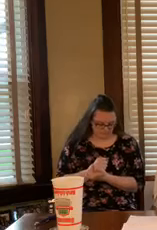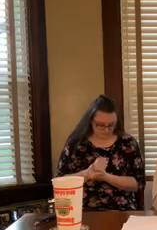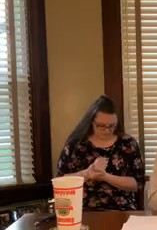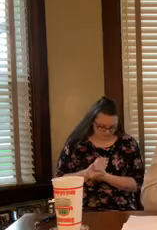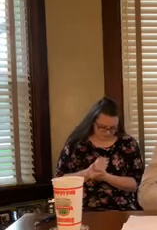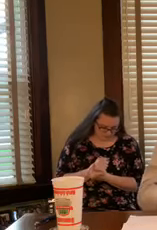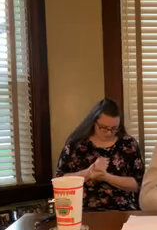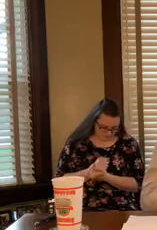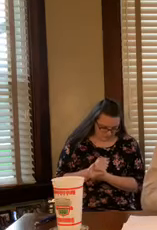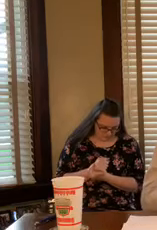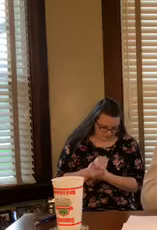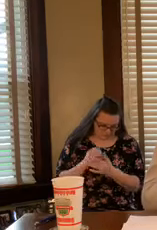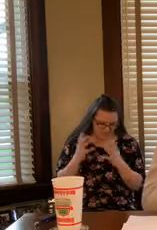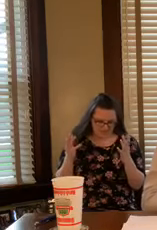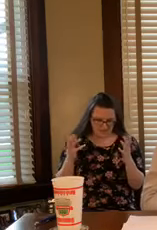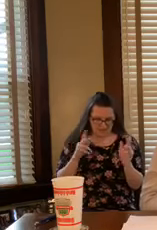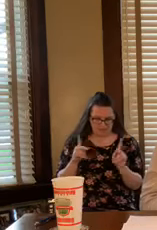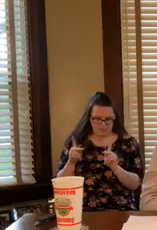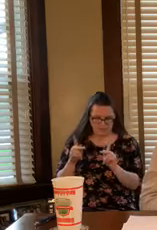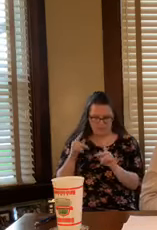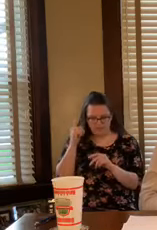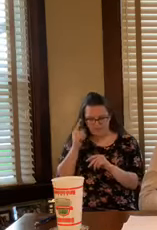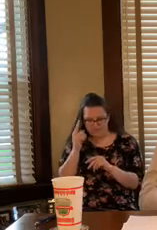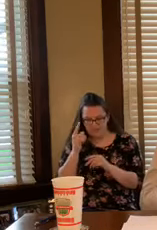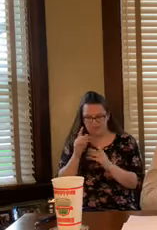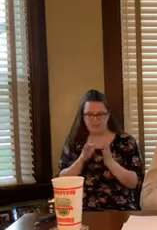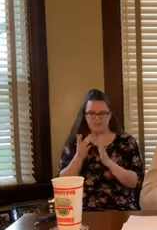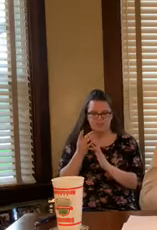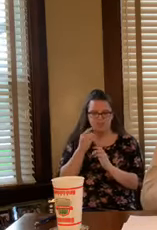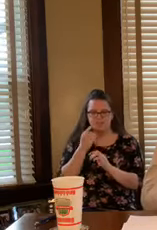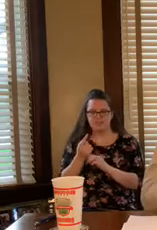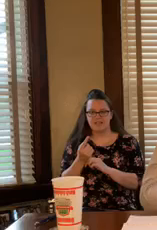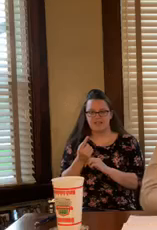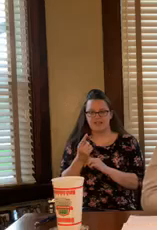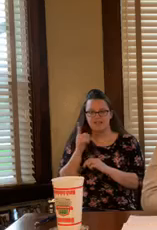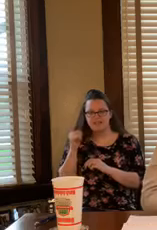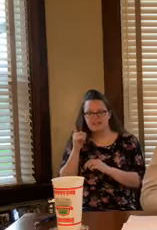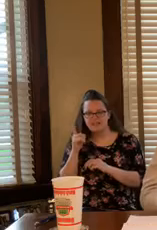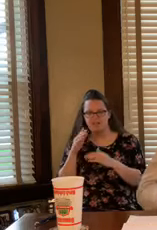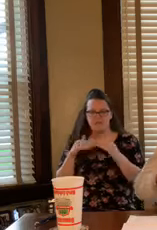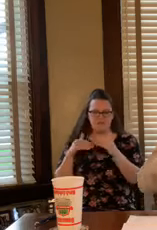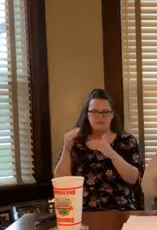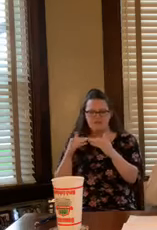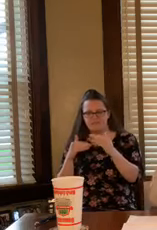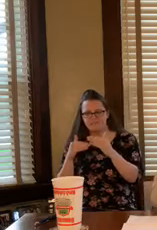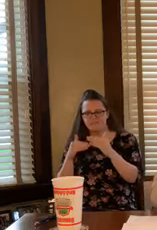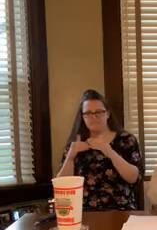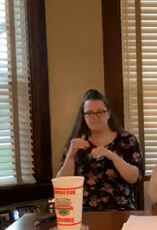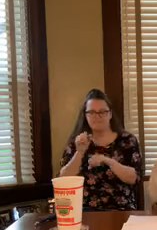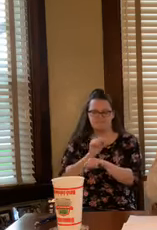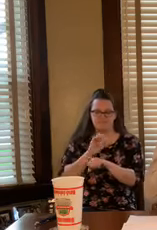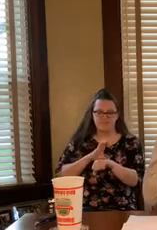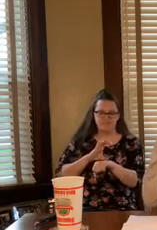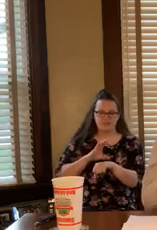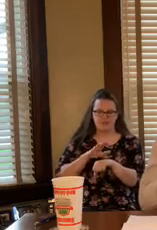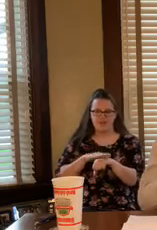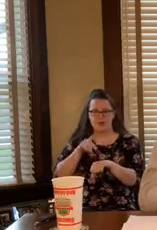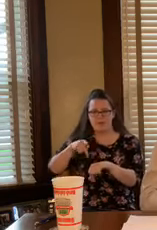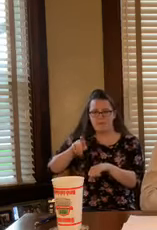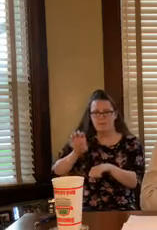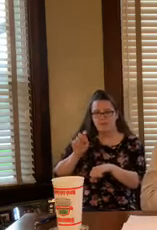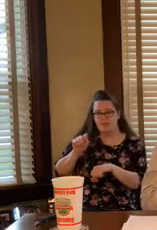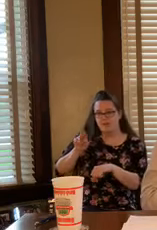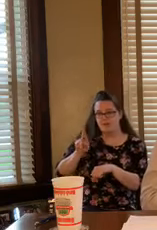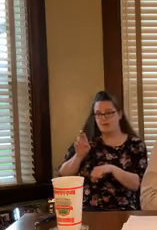a stone. And a lot of people think what Jesus is saying is that he's going to build his church upon Peter. But if you take